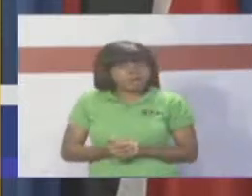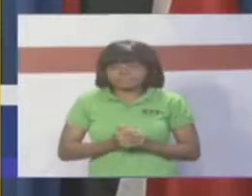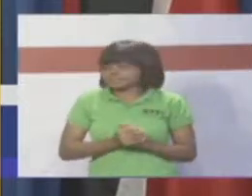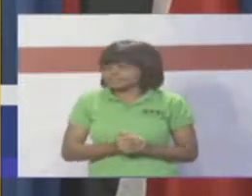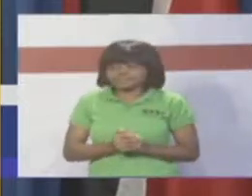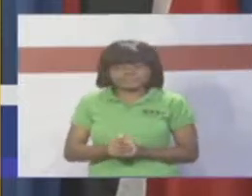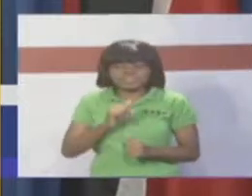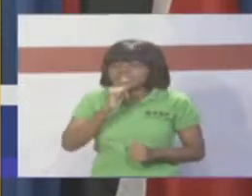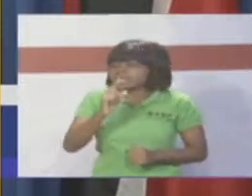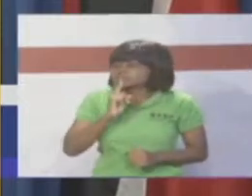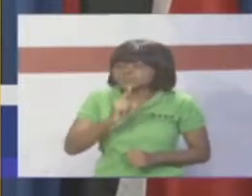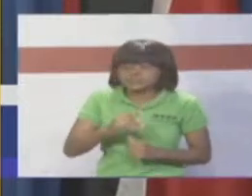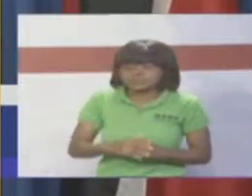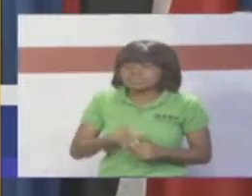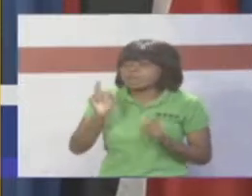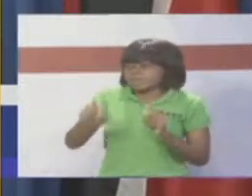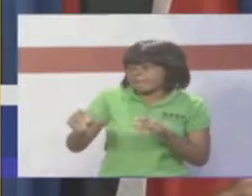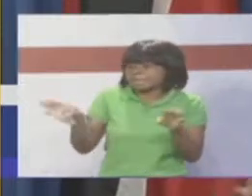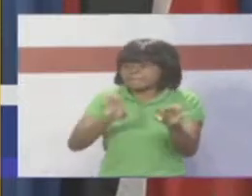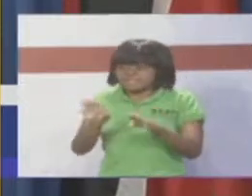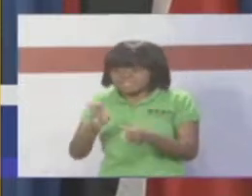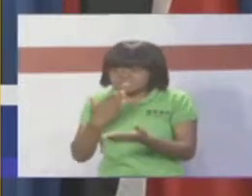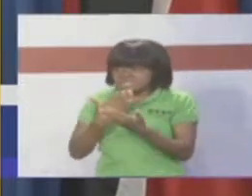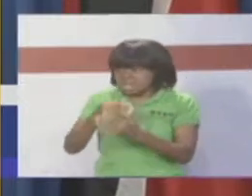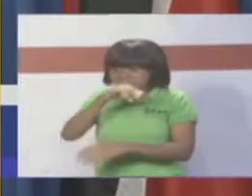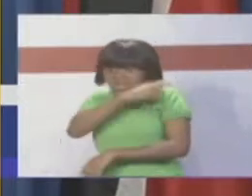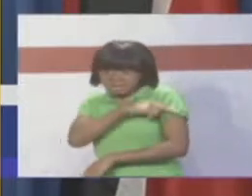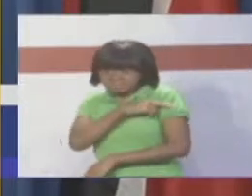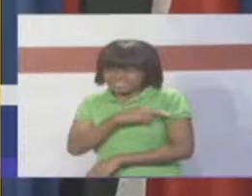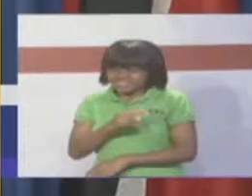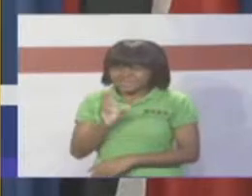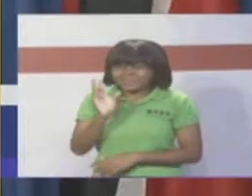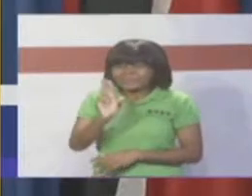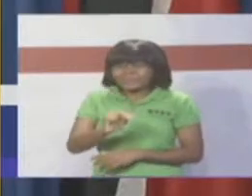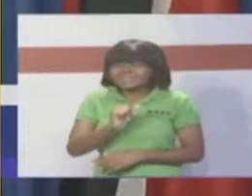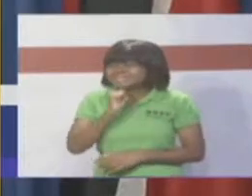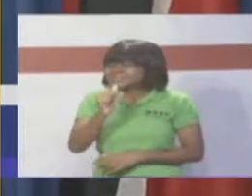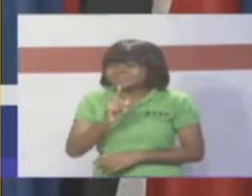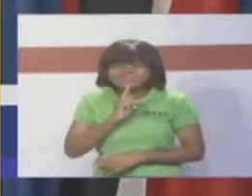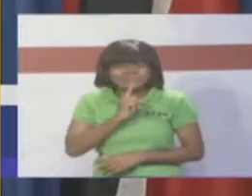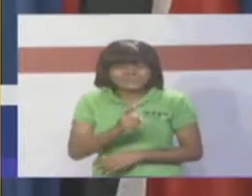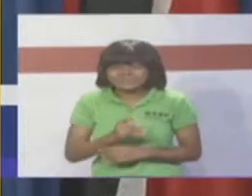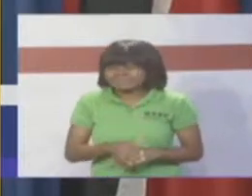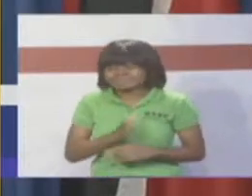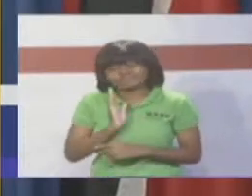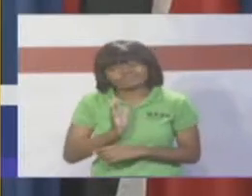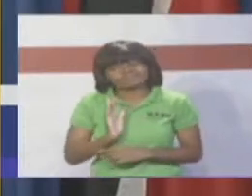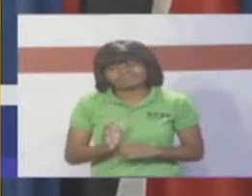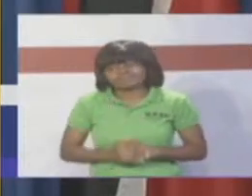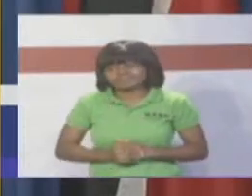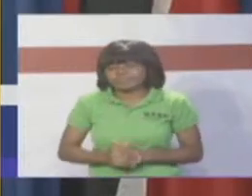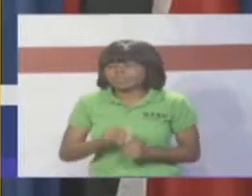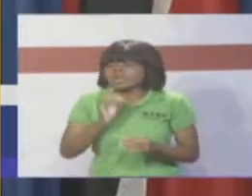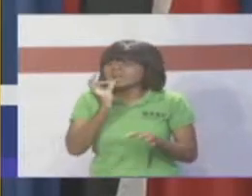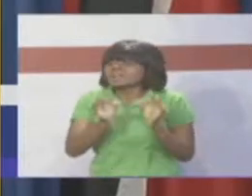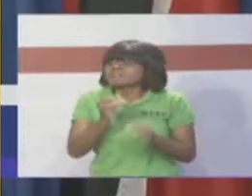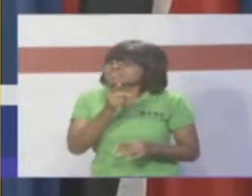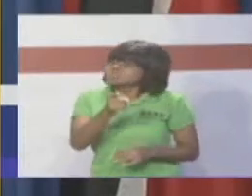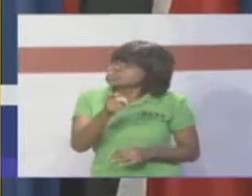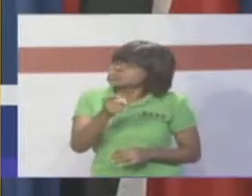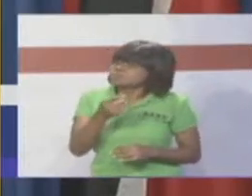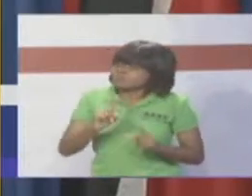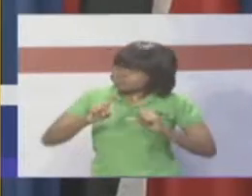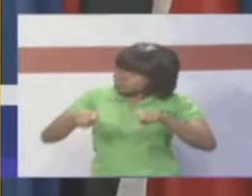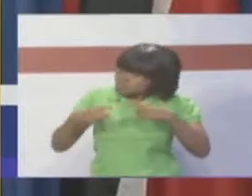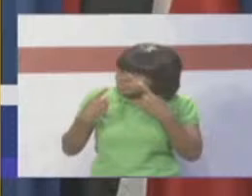way will get the health care and those who don't will not get it. Once you turn up in the hospital,